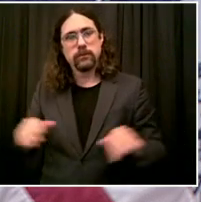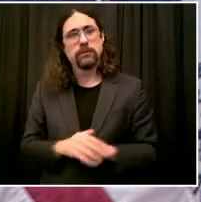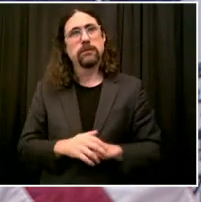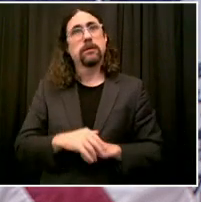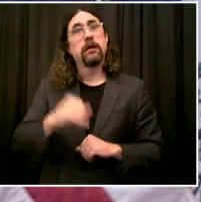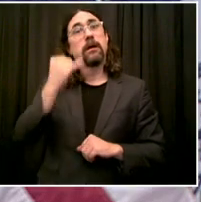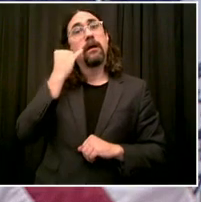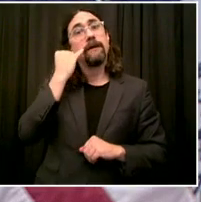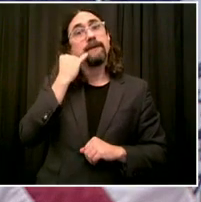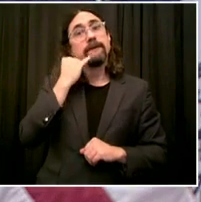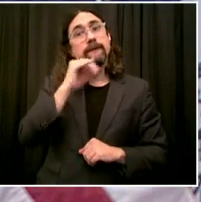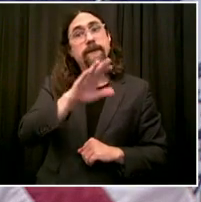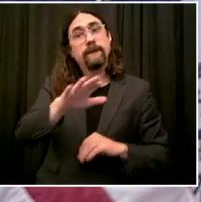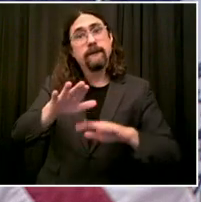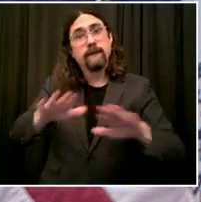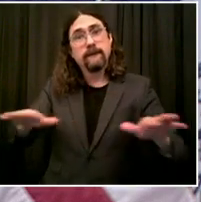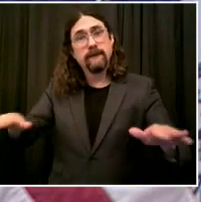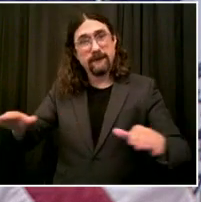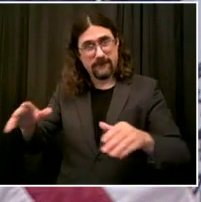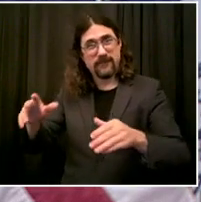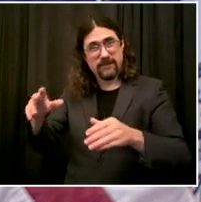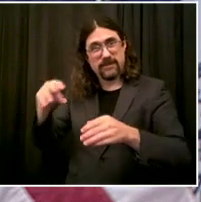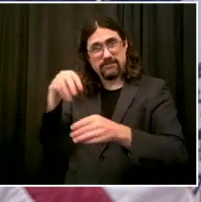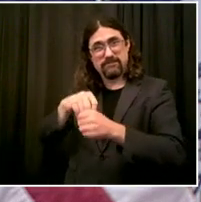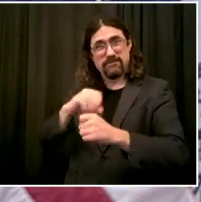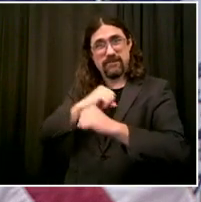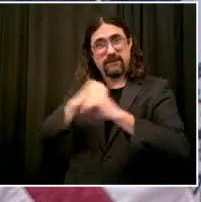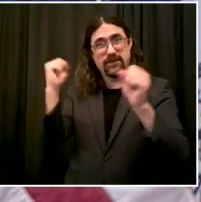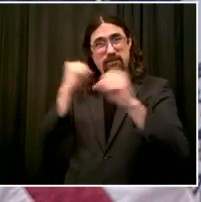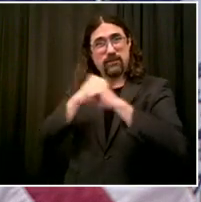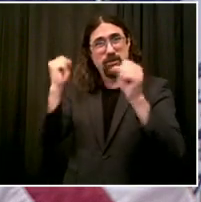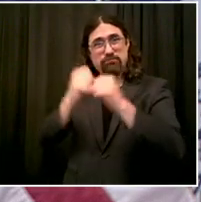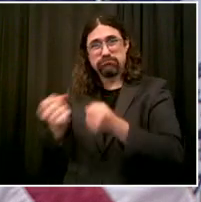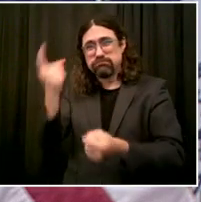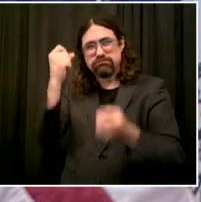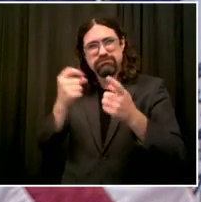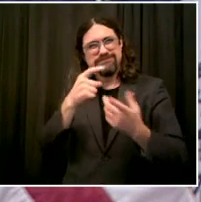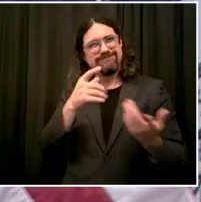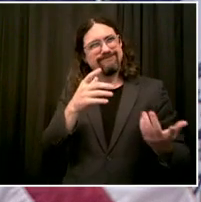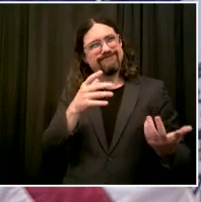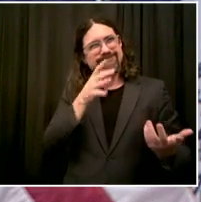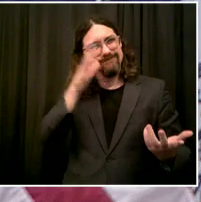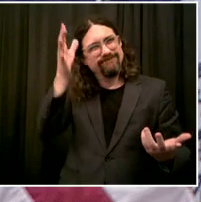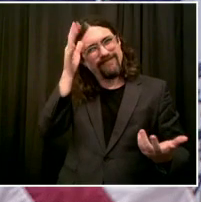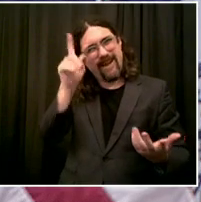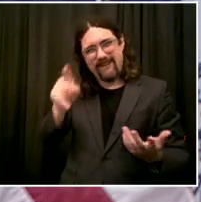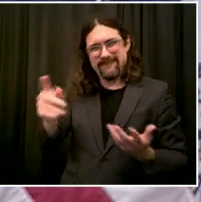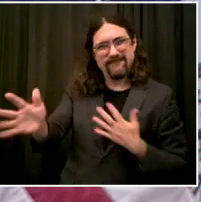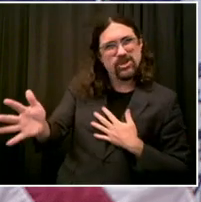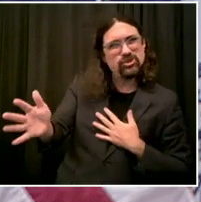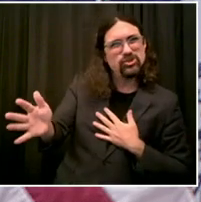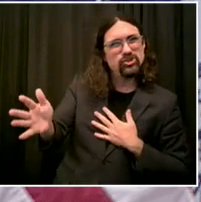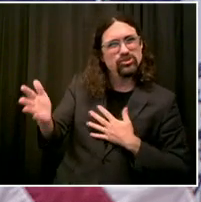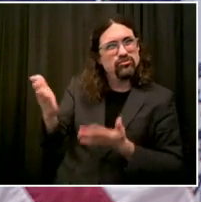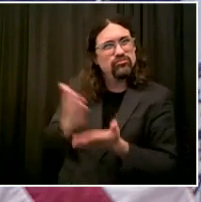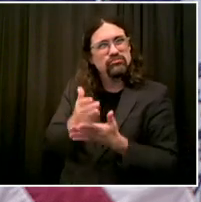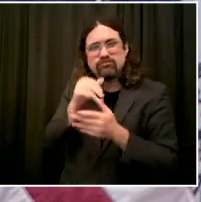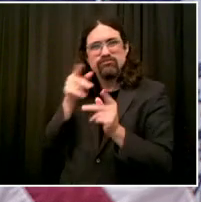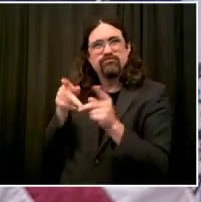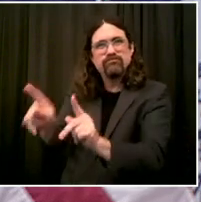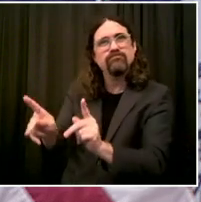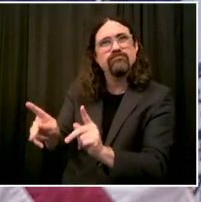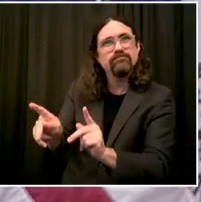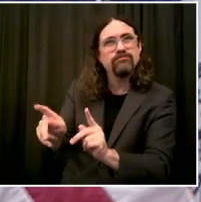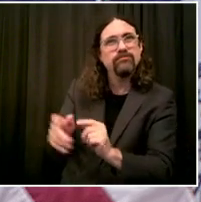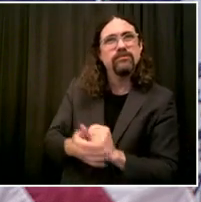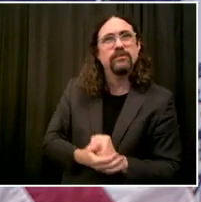the root cause, the people making money off of this, the people who are supplying the fireworks to begin with. So, Chief, Sheriff,